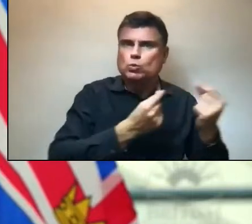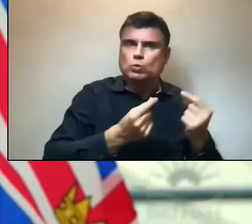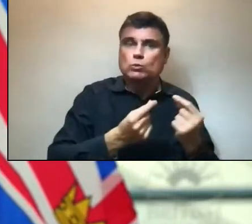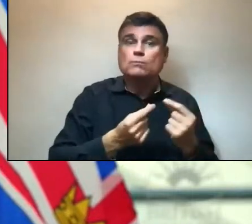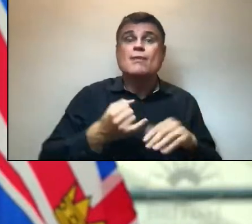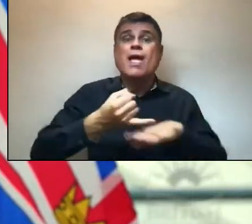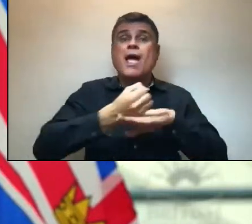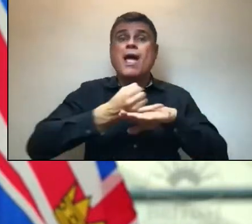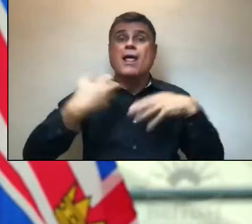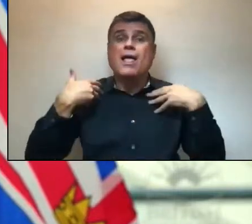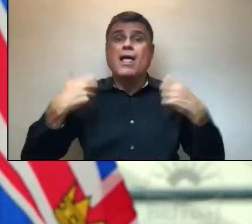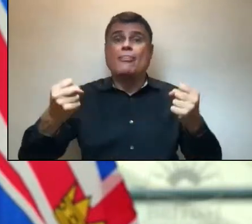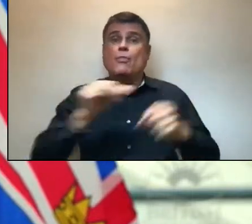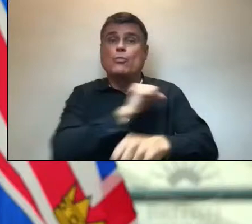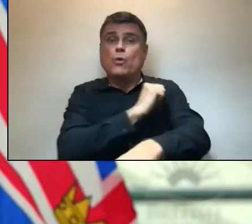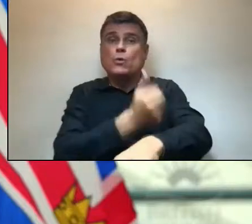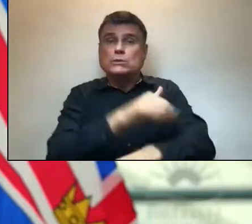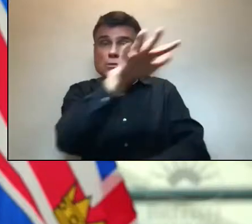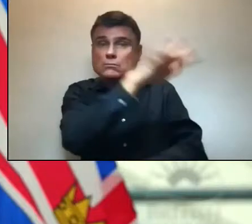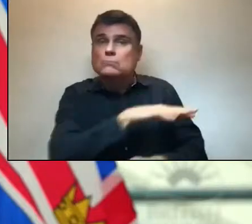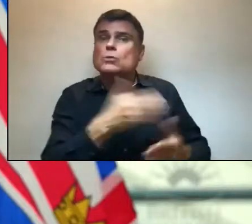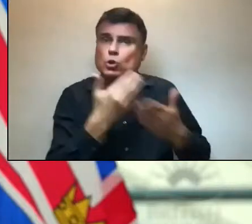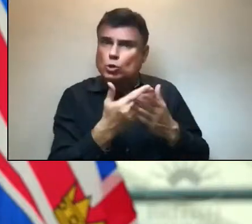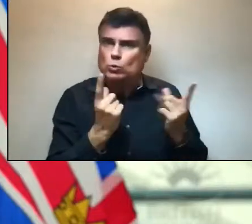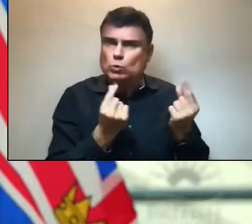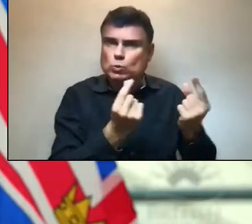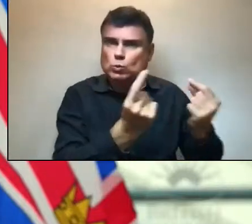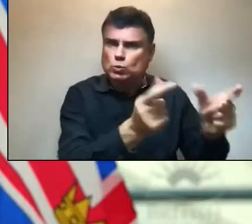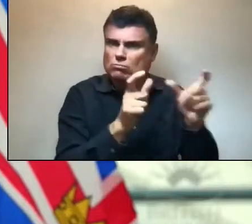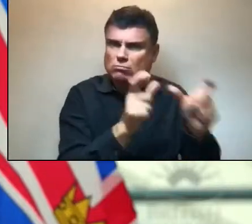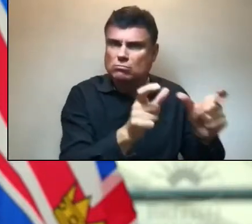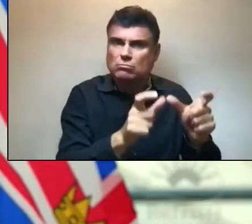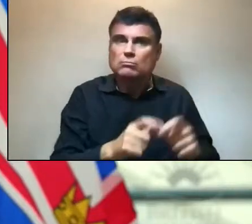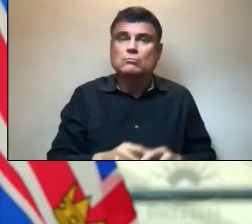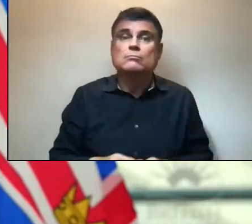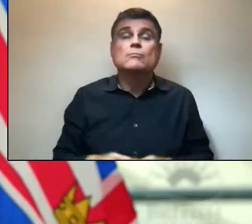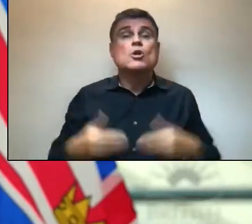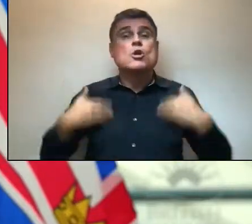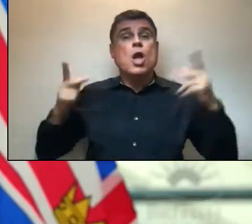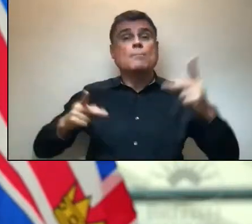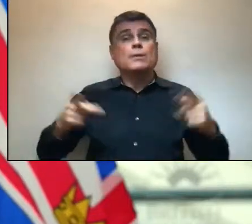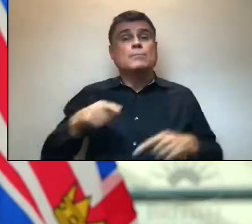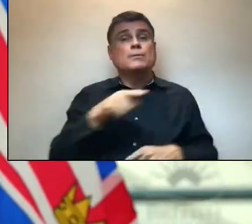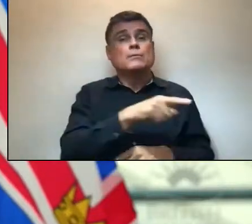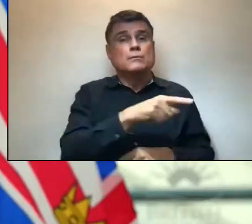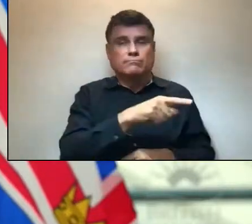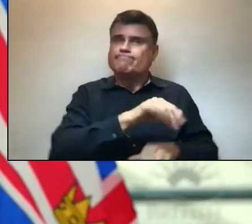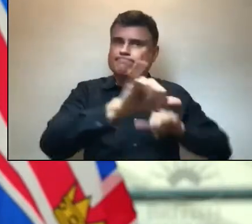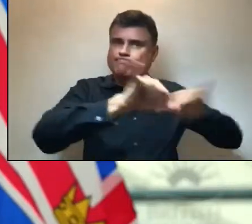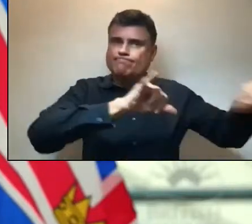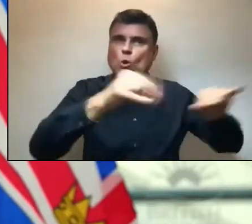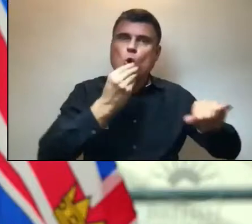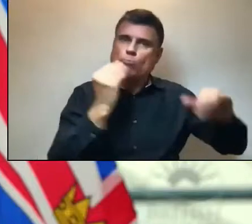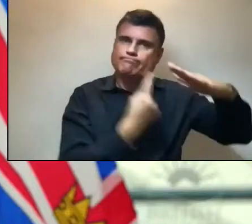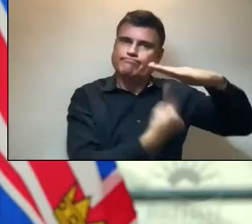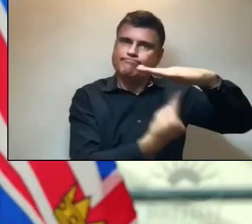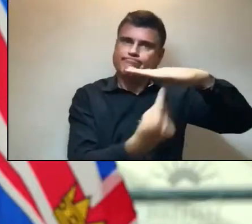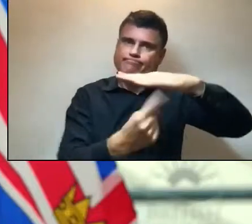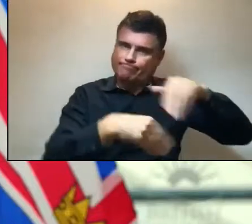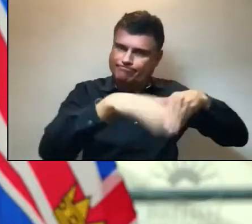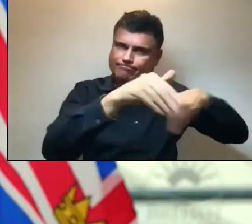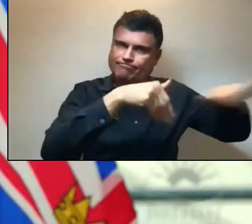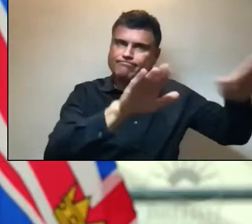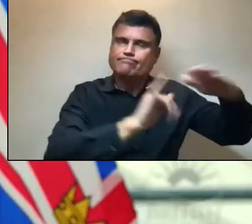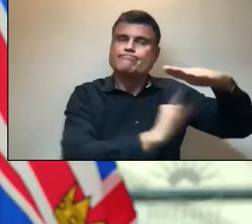have been supported to isolate at home, whether they are infected or contacts of cases. The age range is